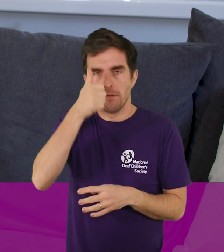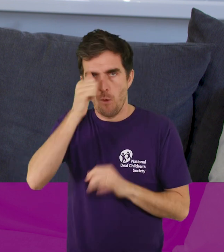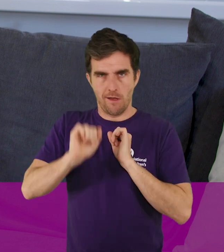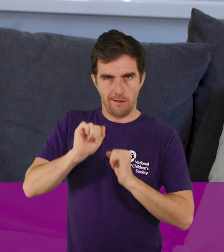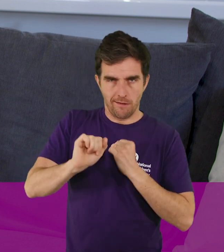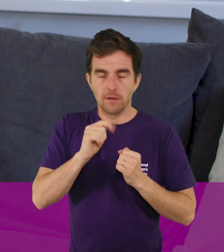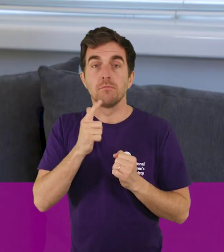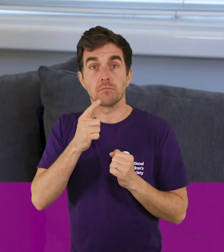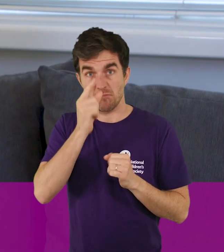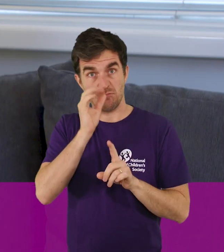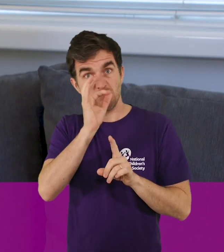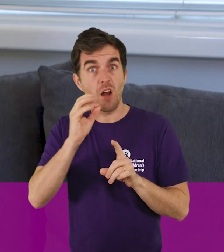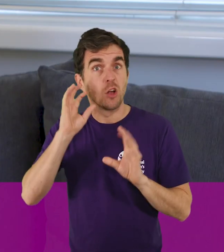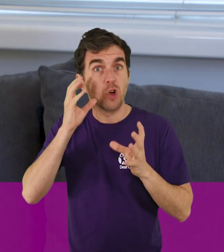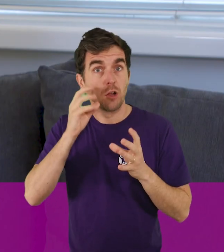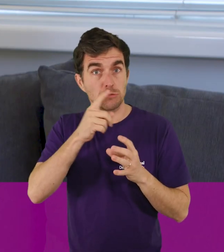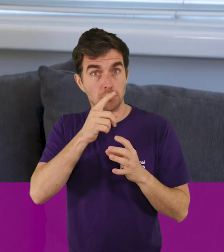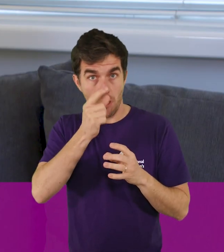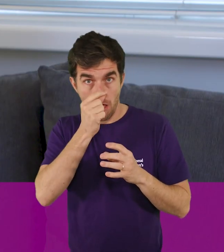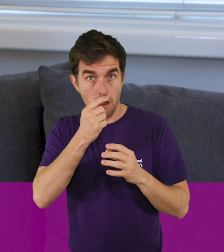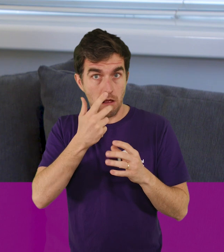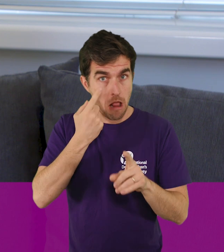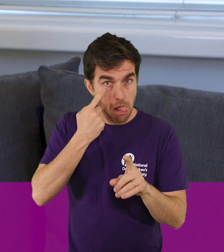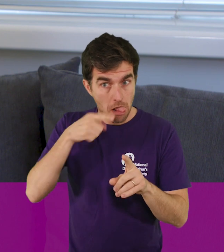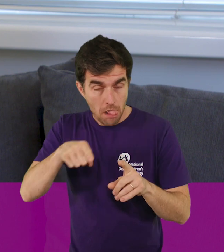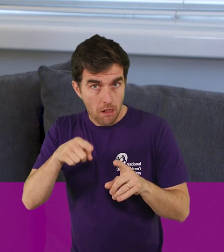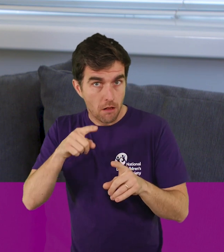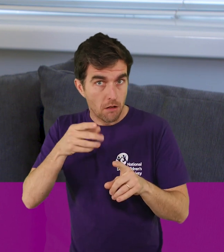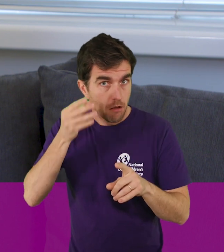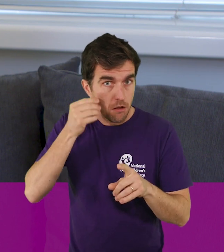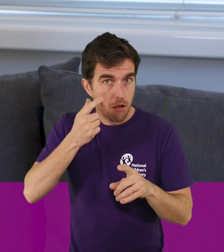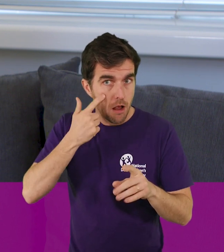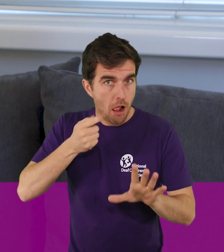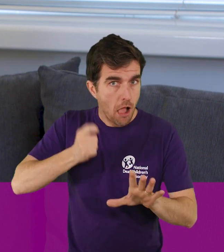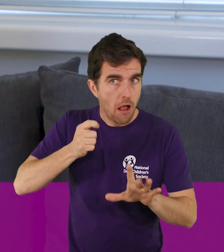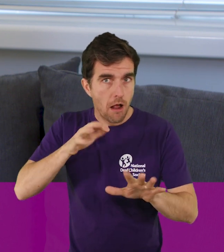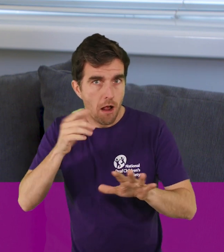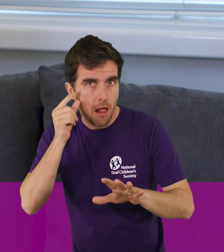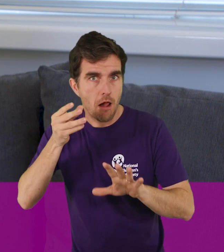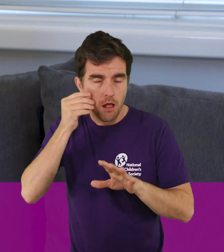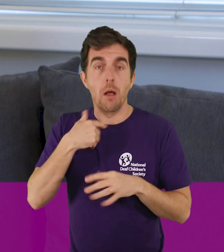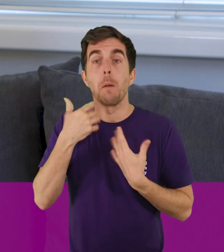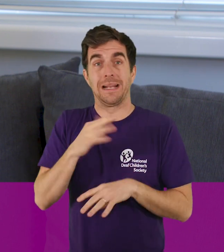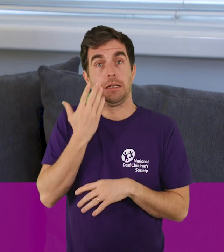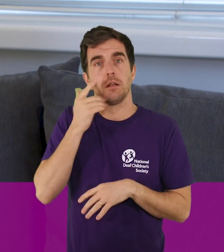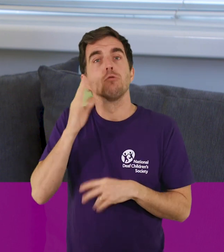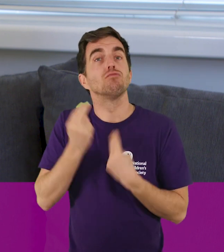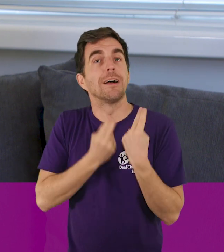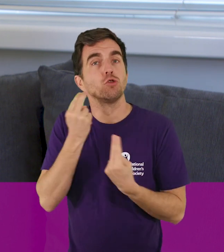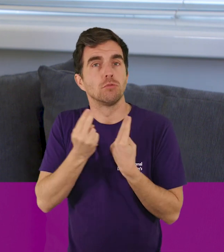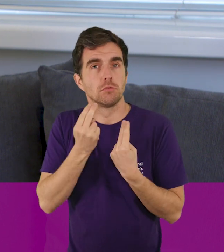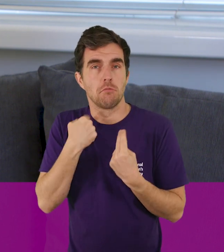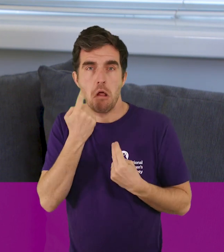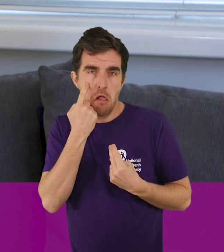is experiencing. And also if your audiologist is able to play what your child can hear. I think R1 used an